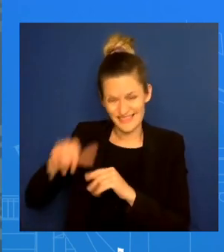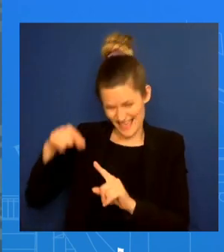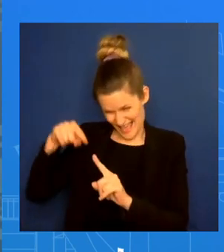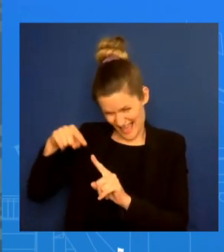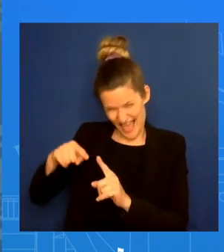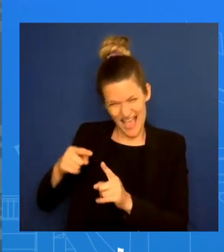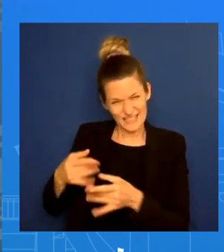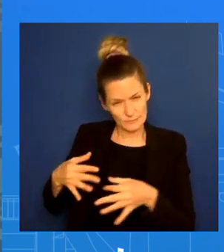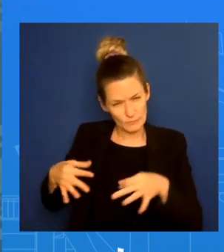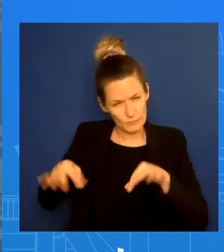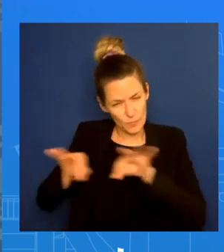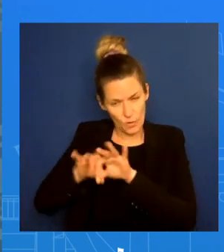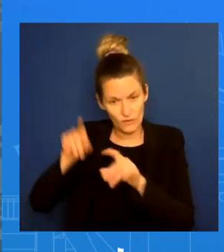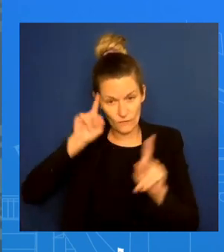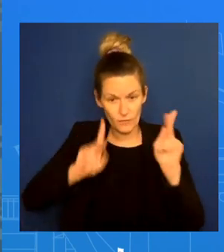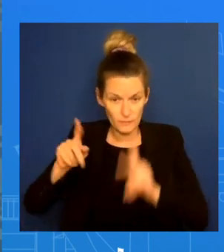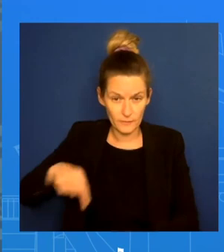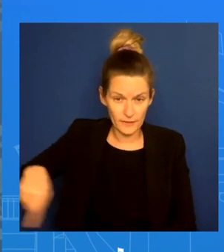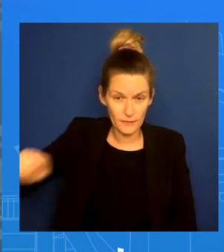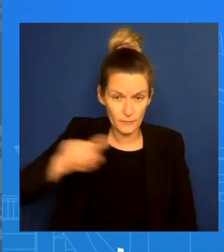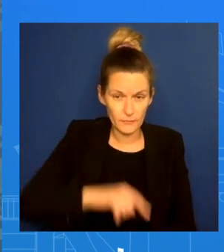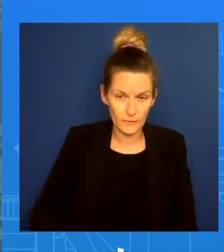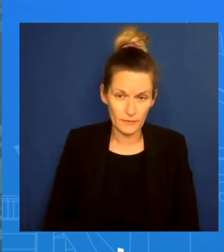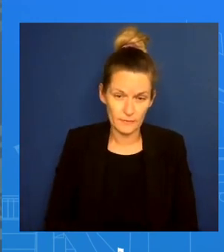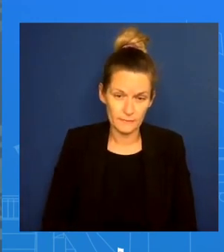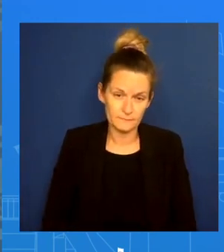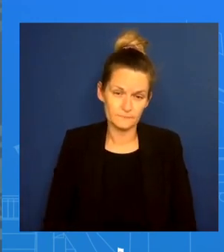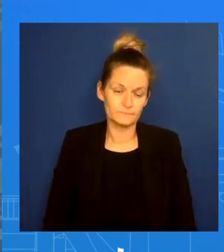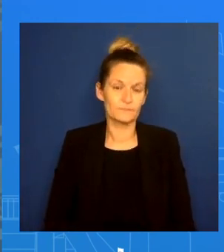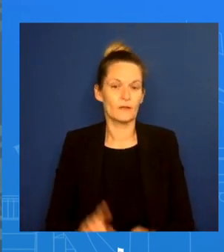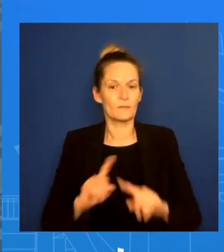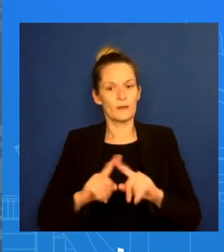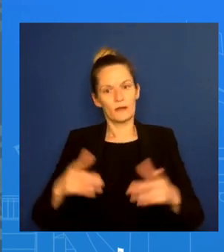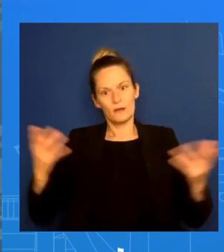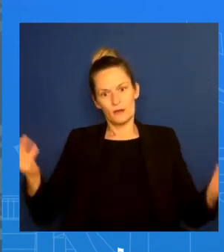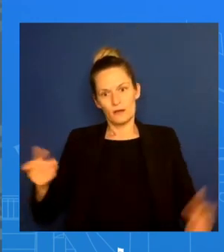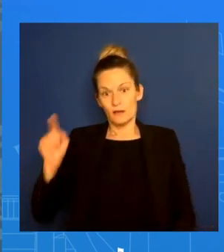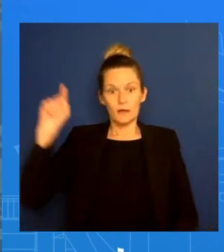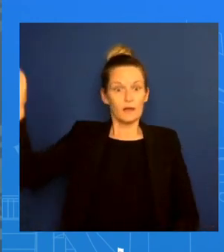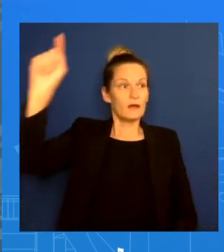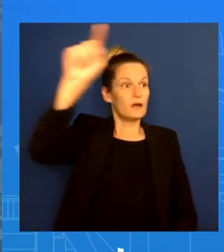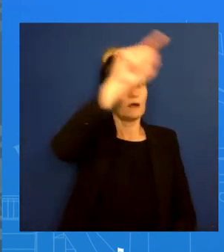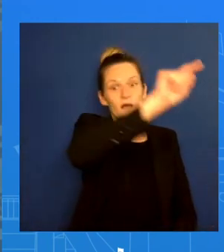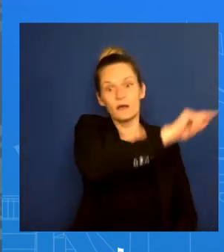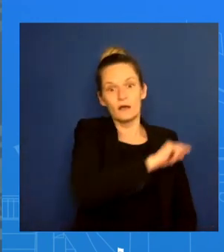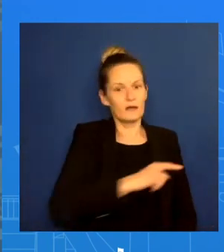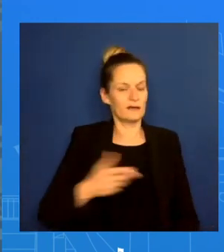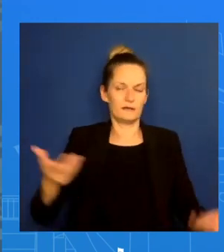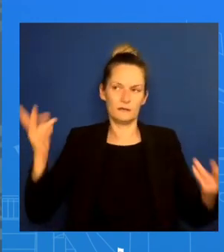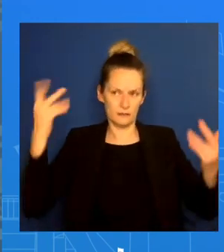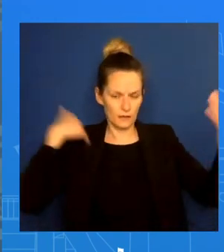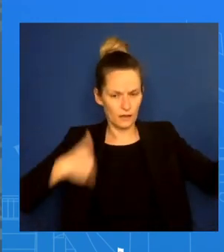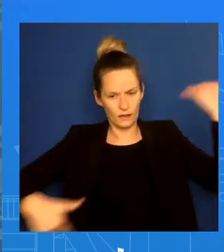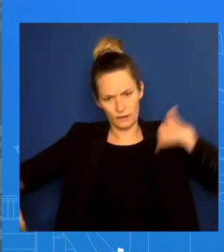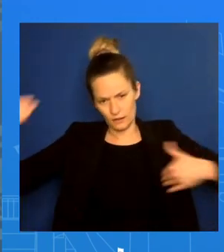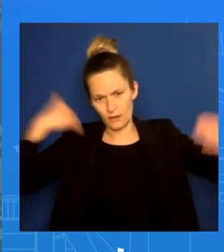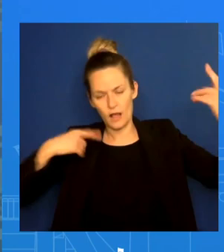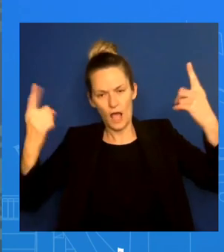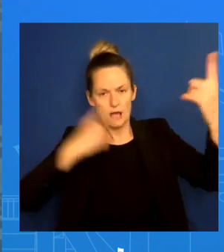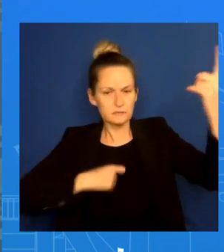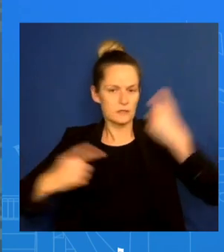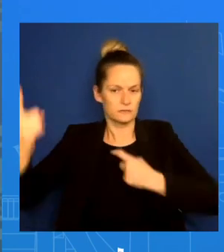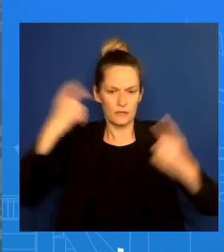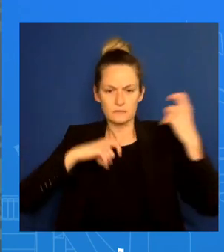being asked about recession, as we're being asked if we are in one or if we're going to one, what we're doing is just laying out the